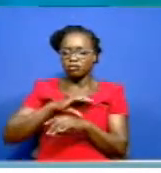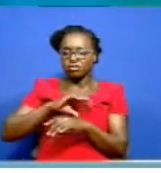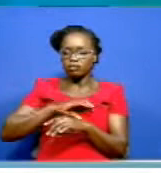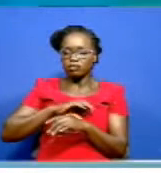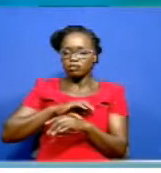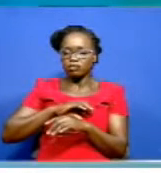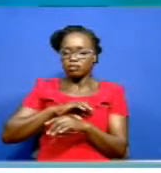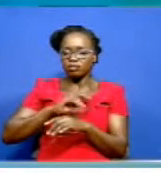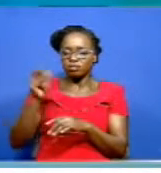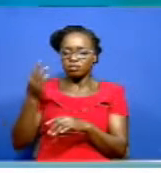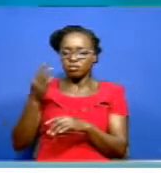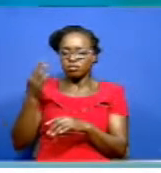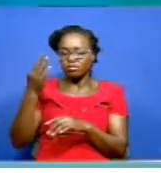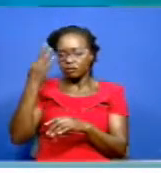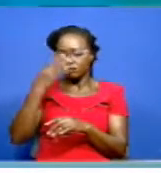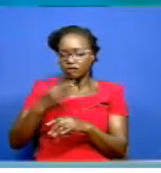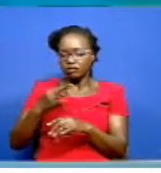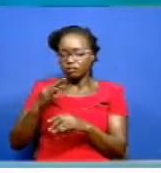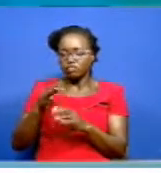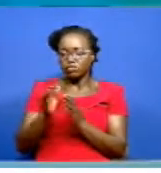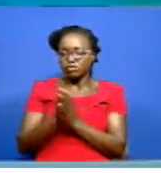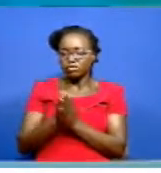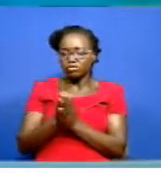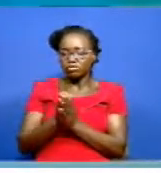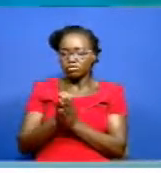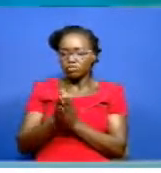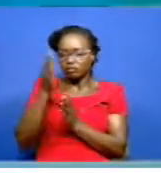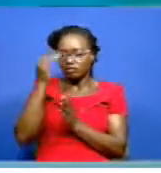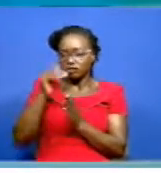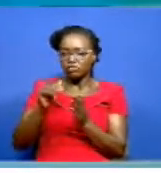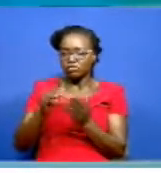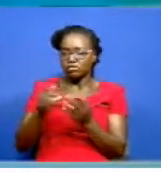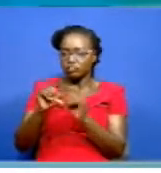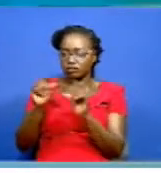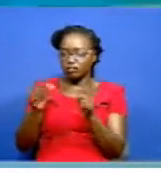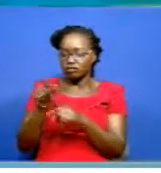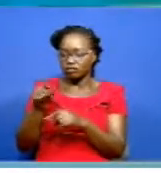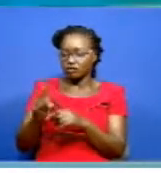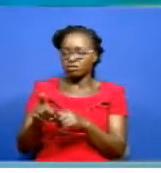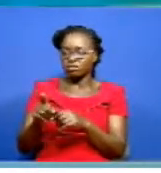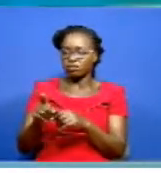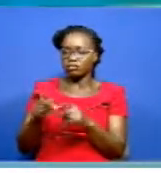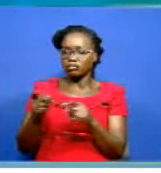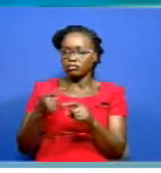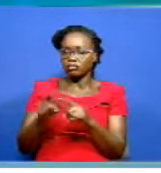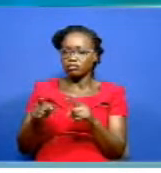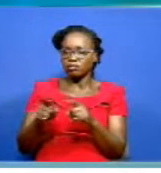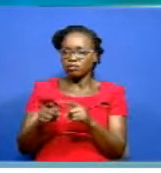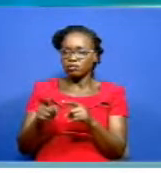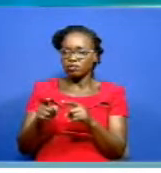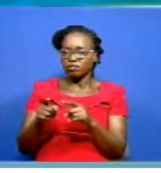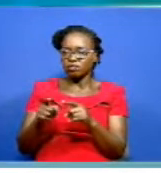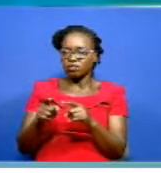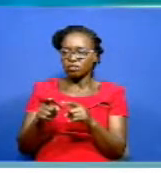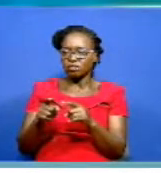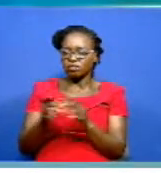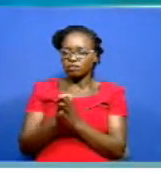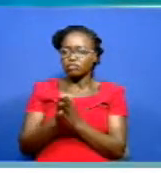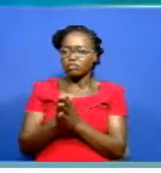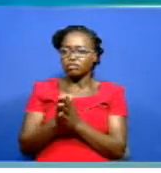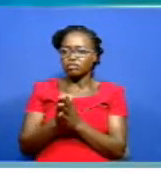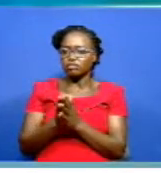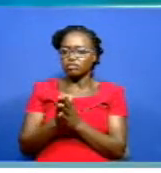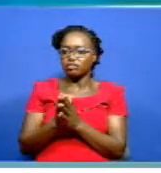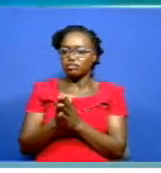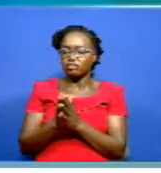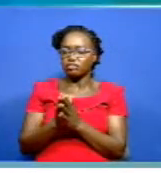eligible in the second phase because they fall in that category mostly. But yeah, I think